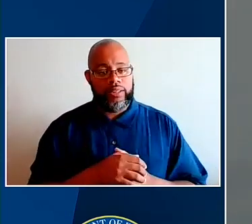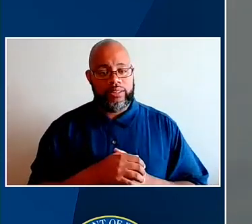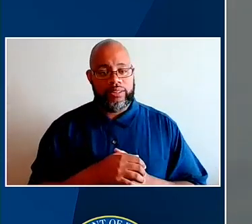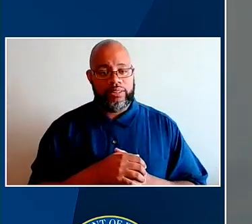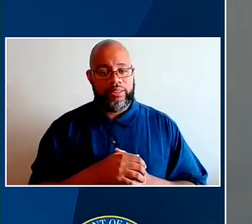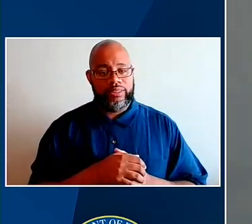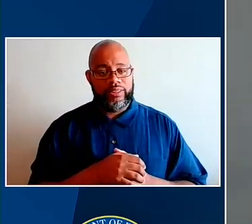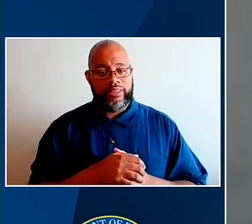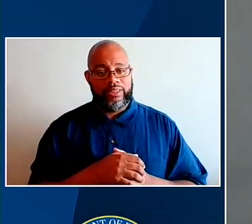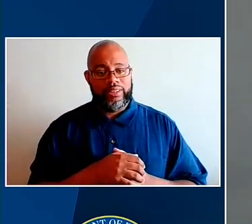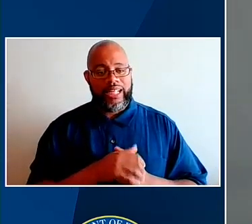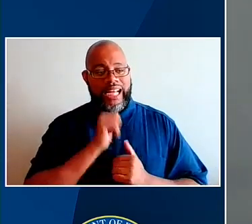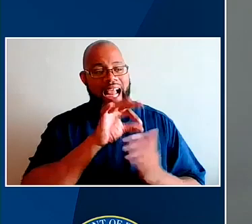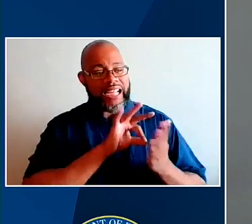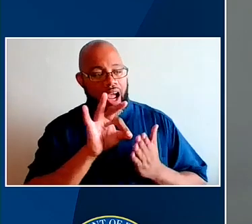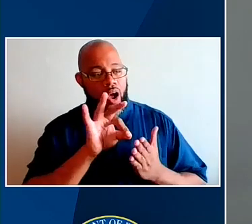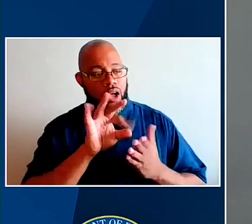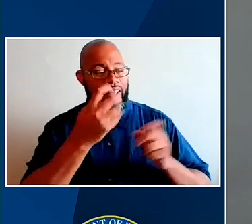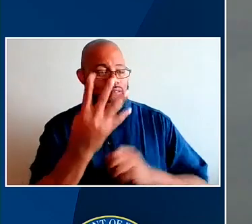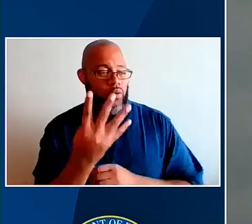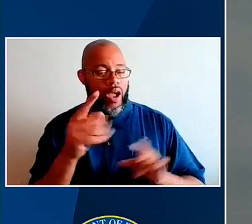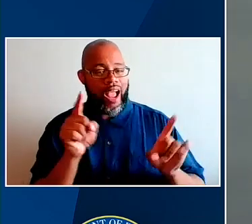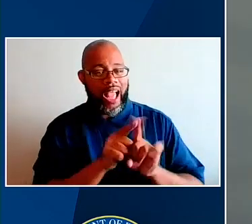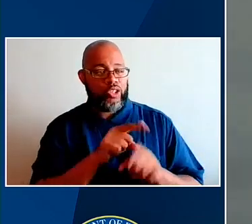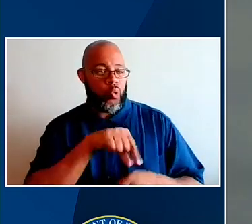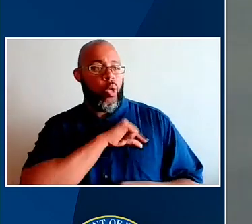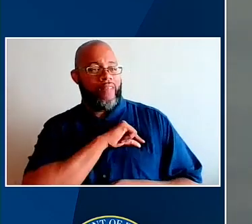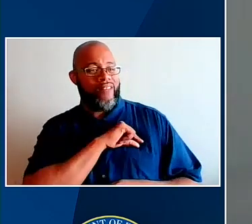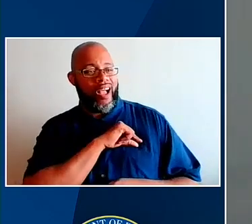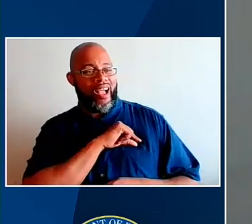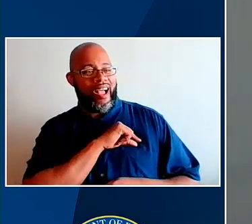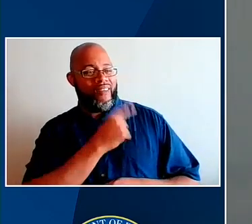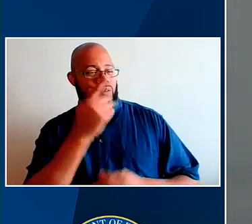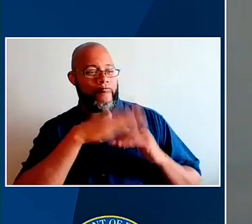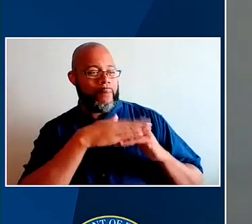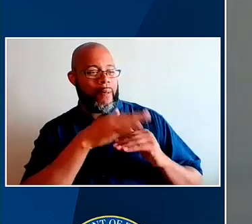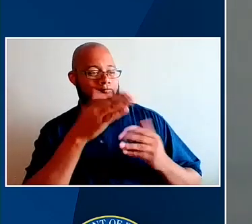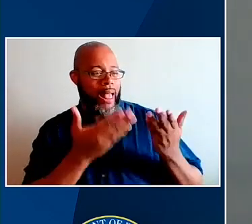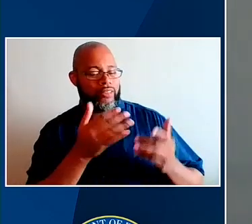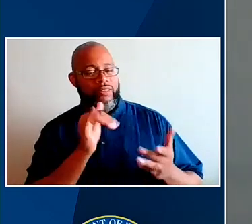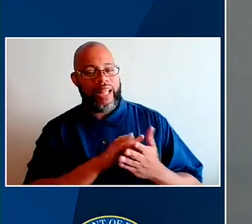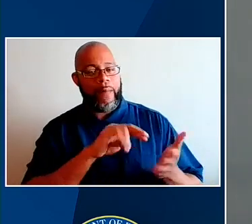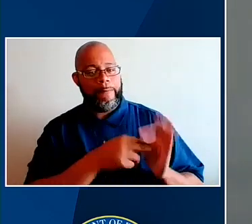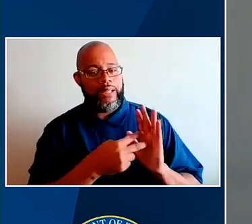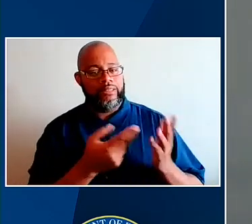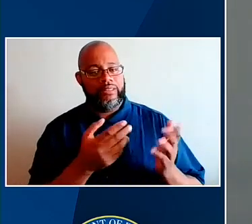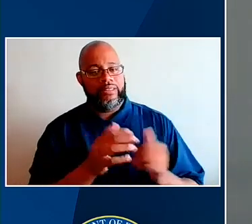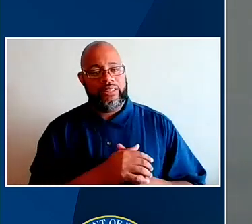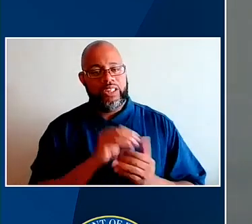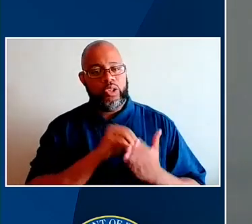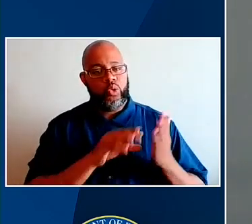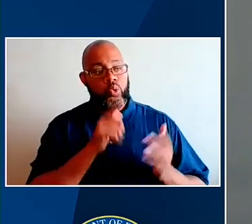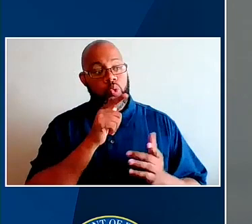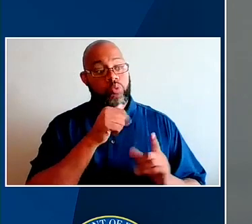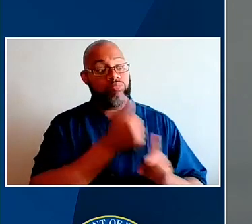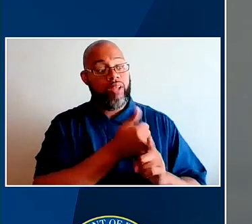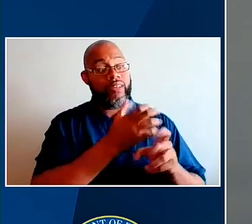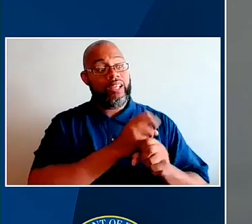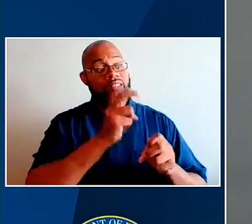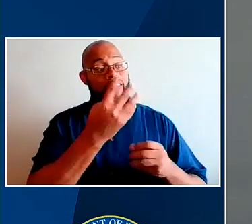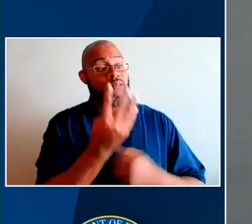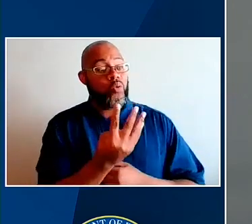not count Title IV as qualifying for the minimum balance. So that just means that students who are getting Title